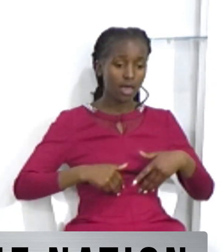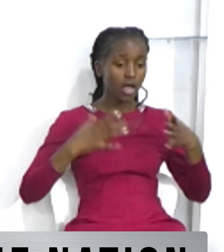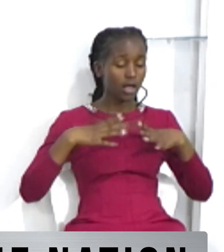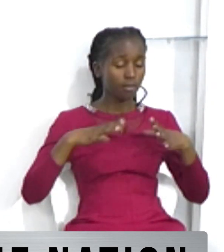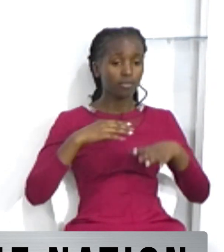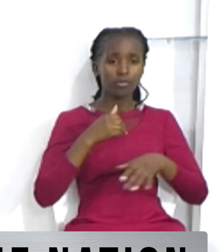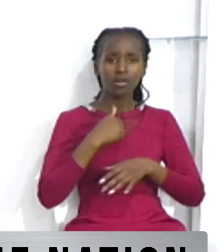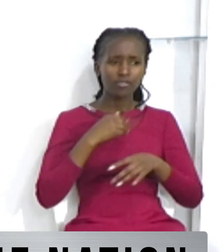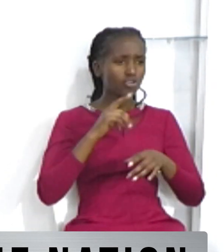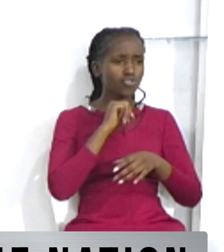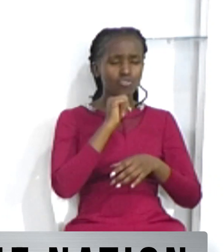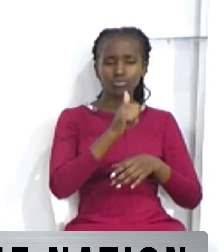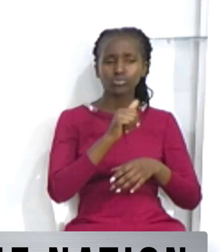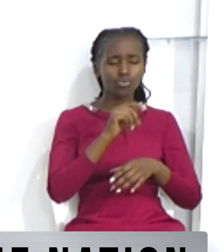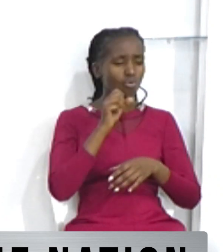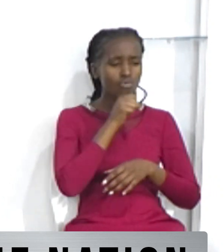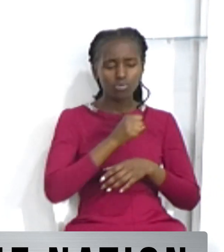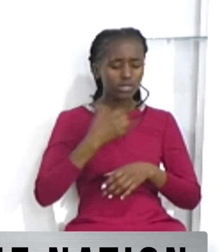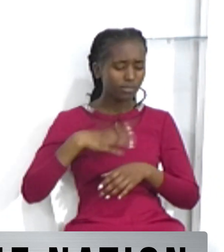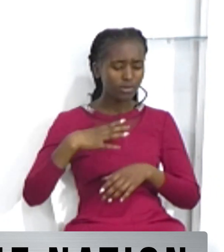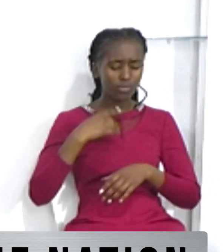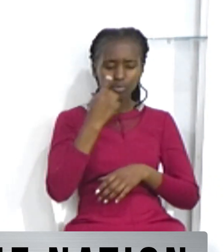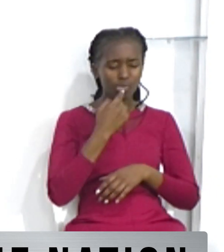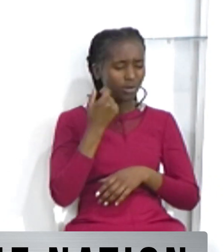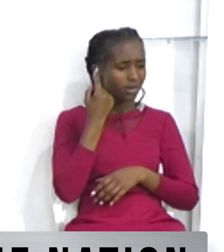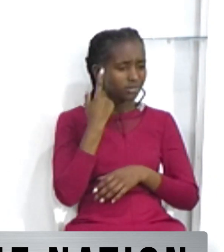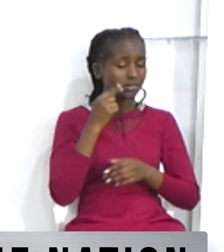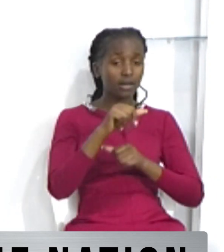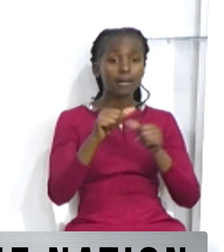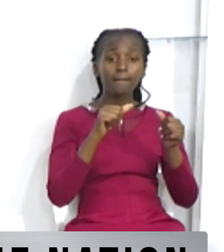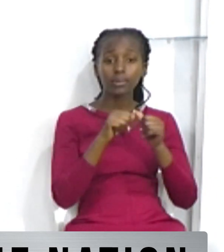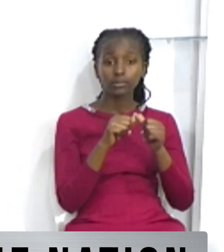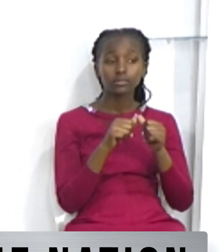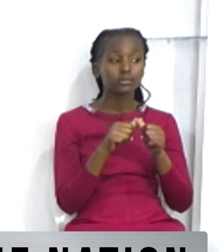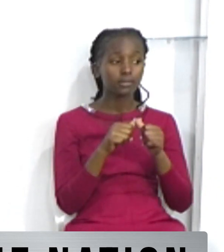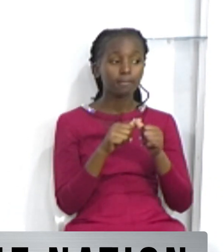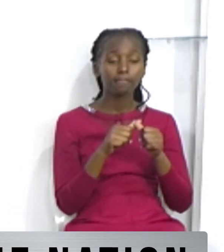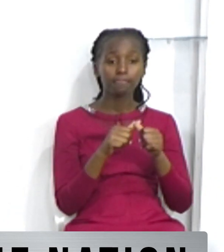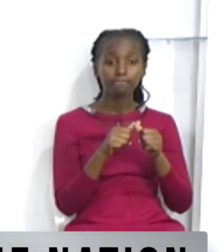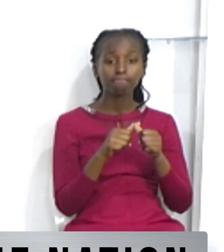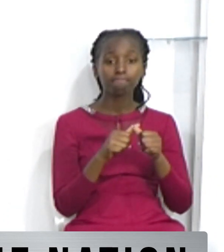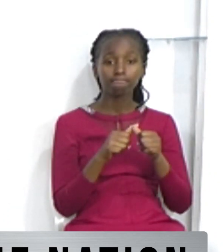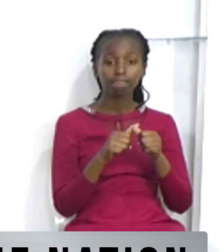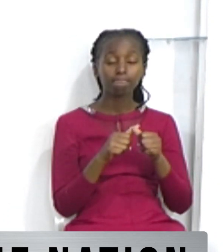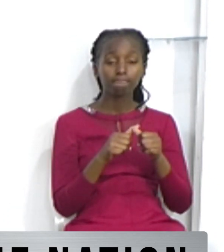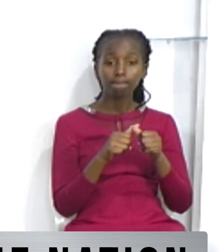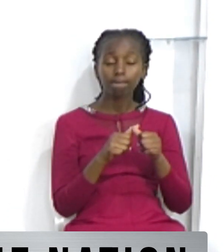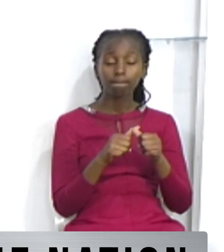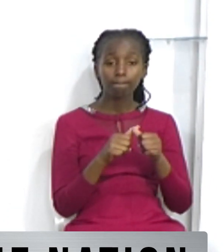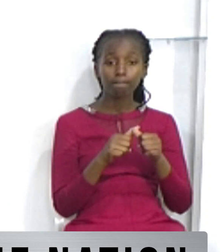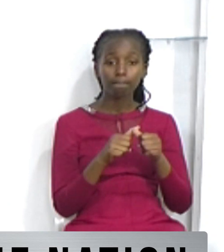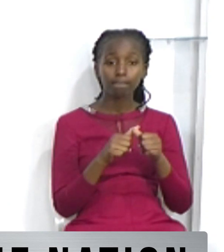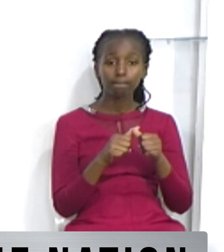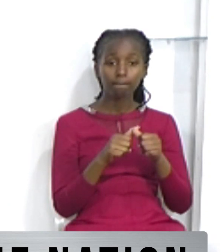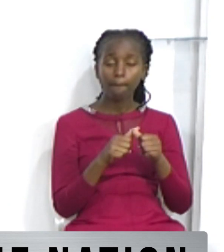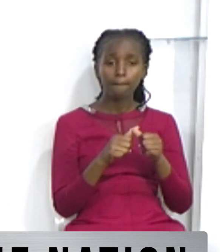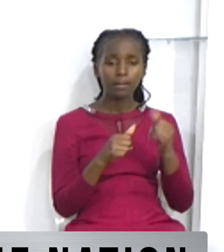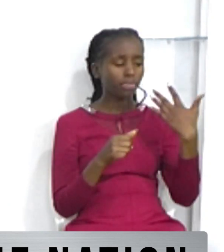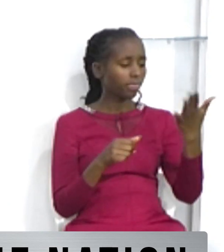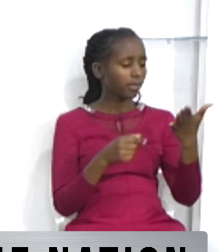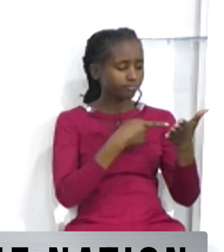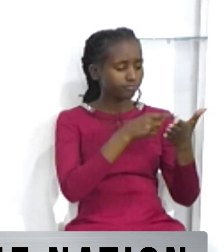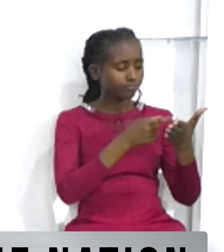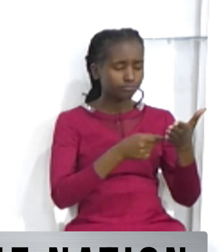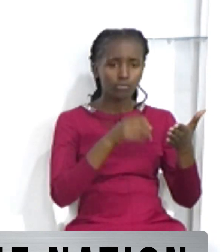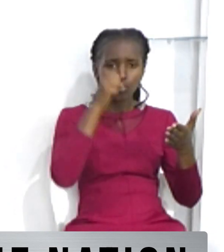those old people who don't understand about, for example, a spreadsheet. For example,